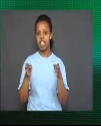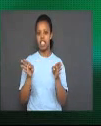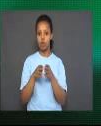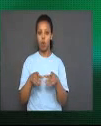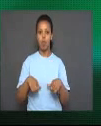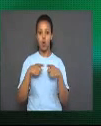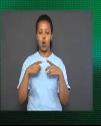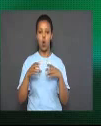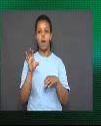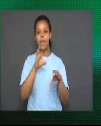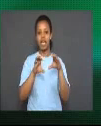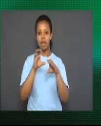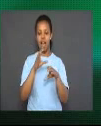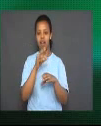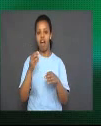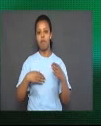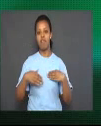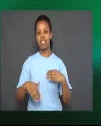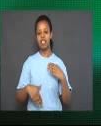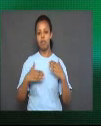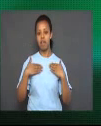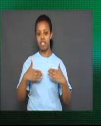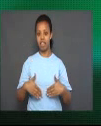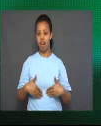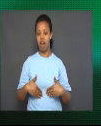and chemical environment of an area.